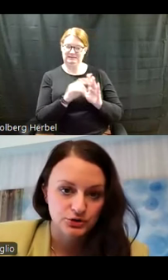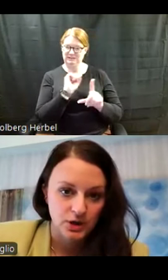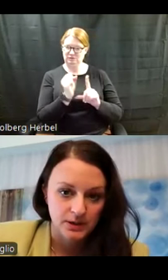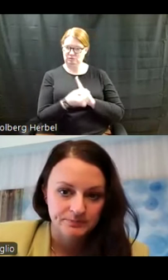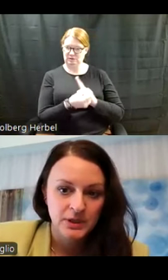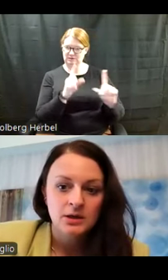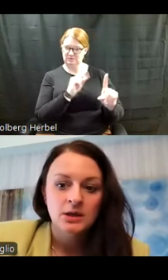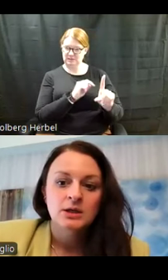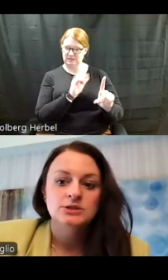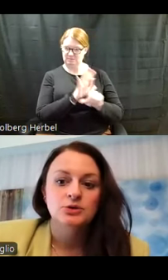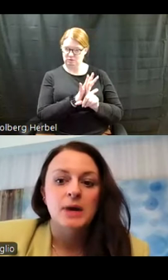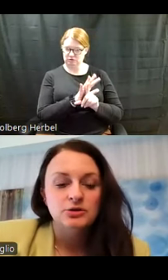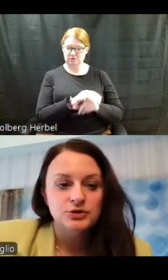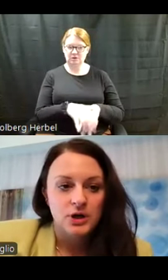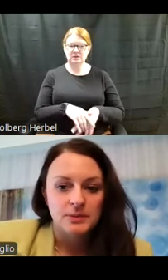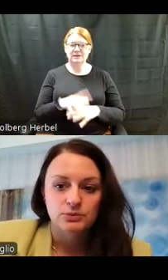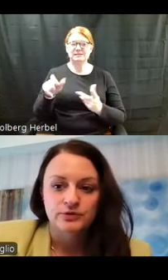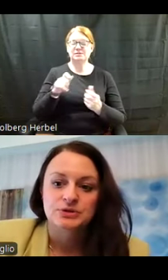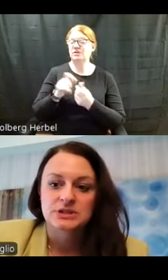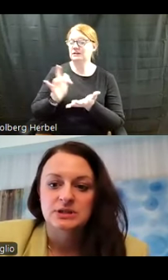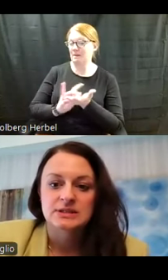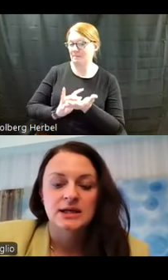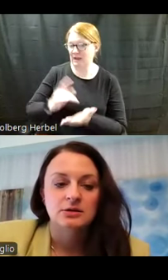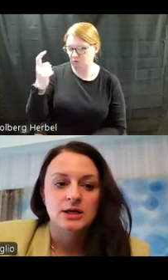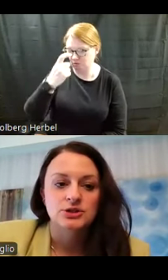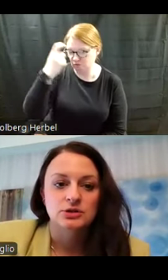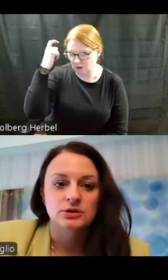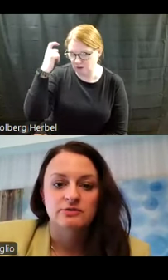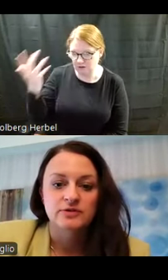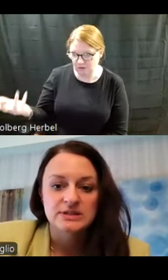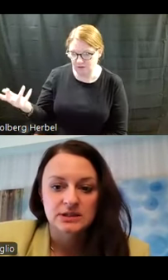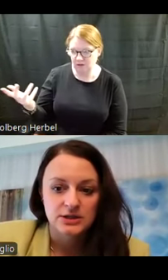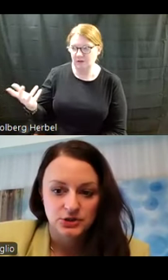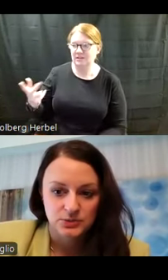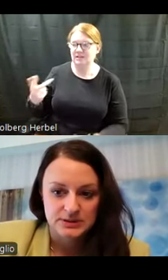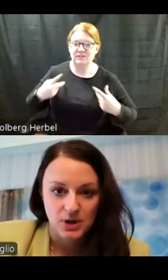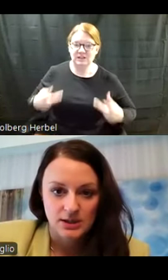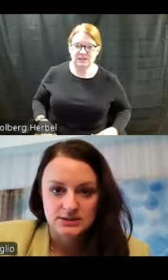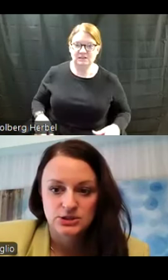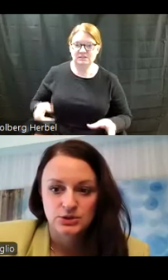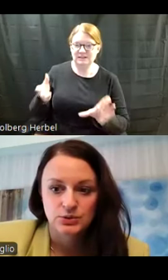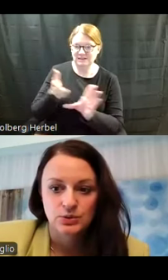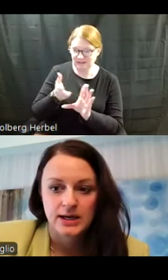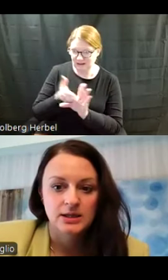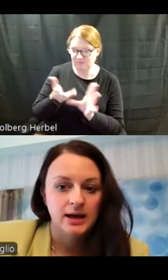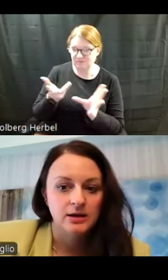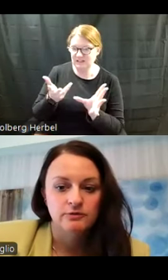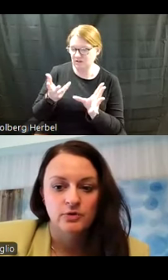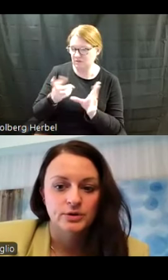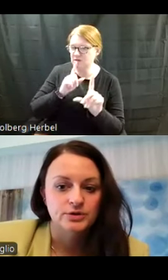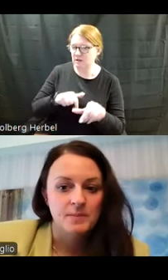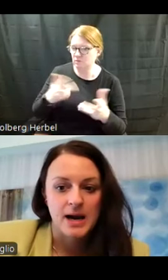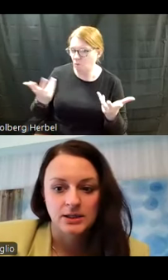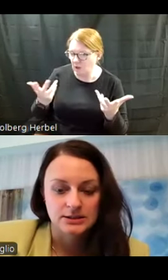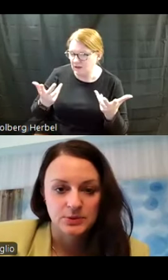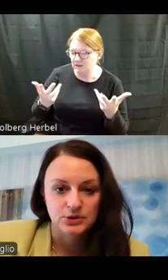medical trauma. So medical trauma refers to the psychological and physiological response to a negative